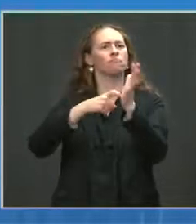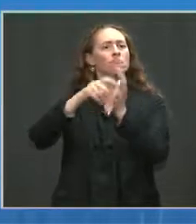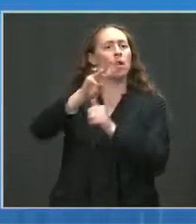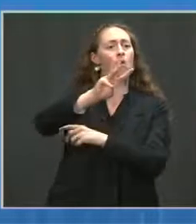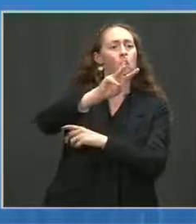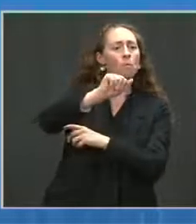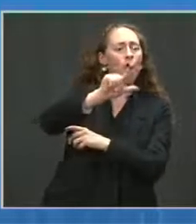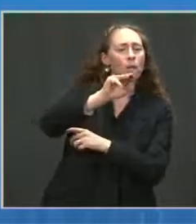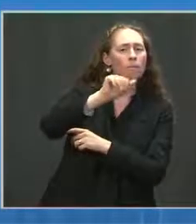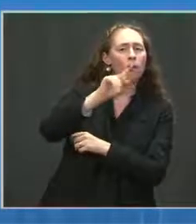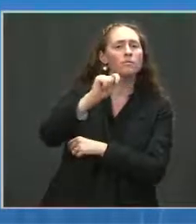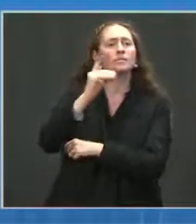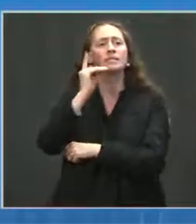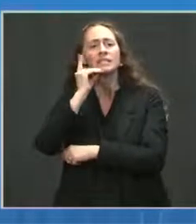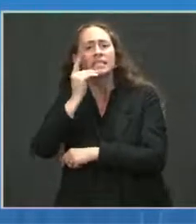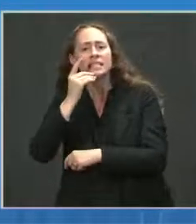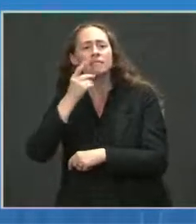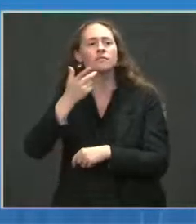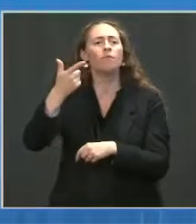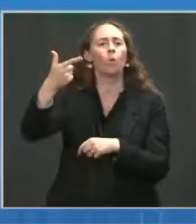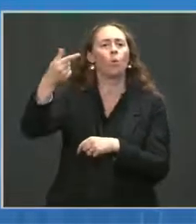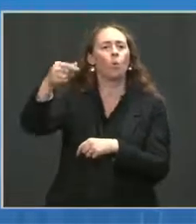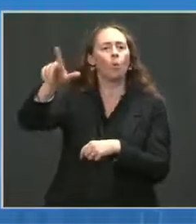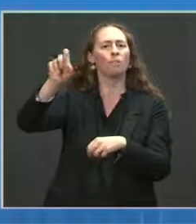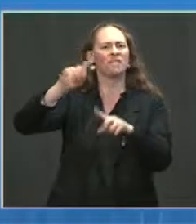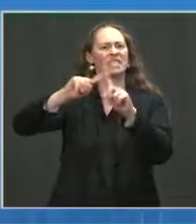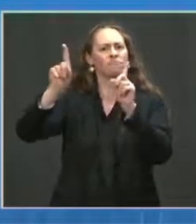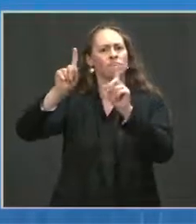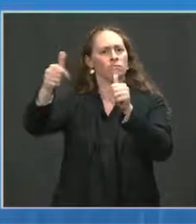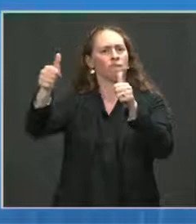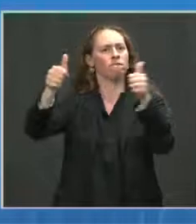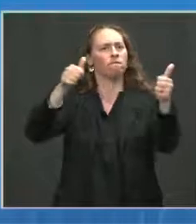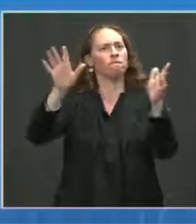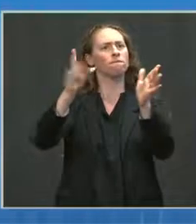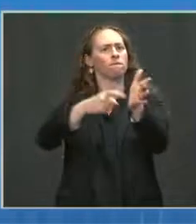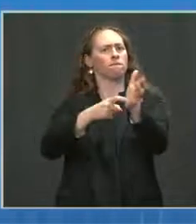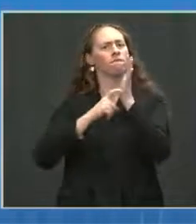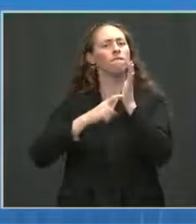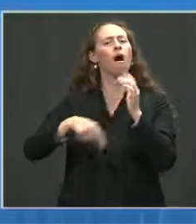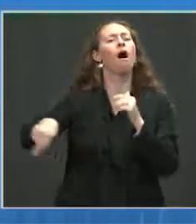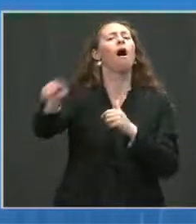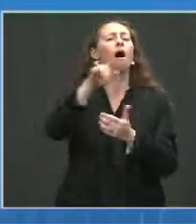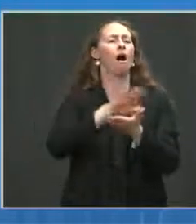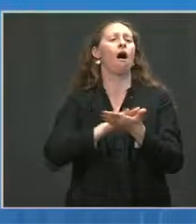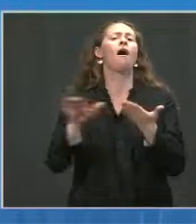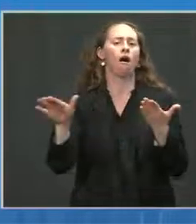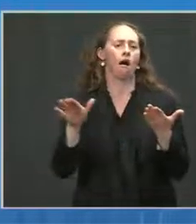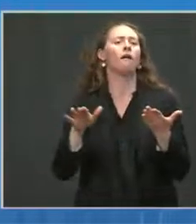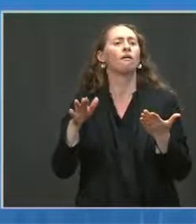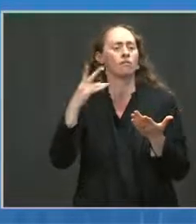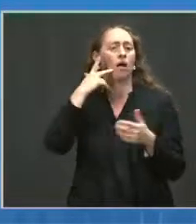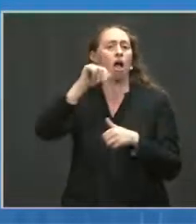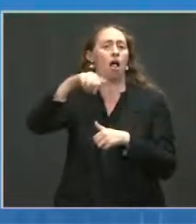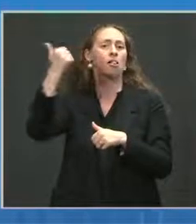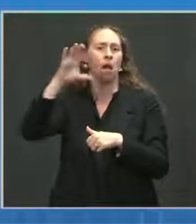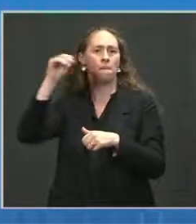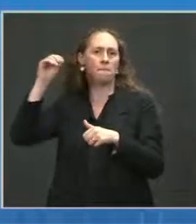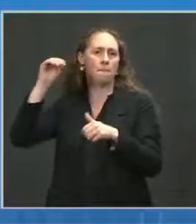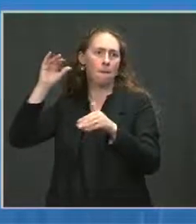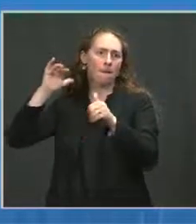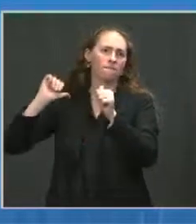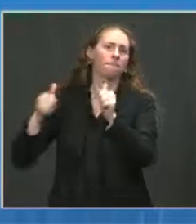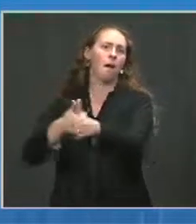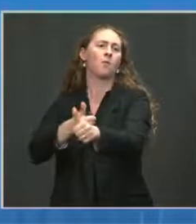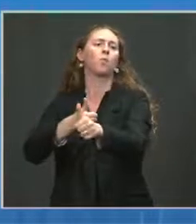all announcing vaccine requirements, and there's dozens of other companies that are doing these types of actions to protect their